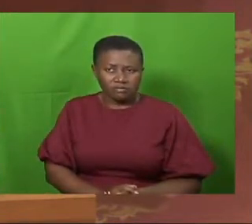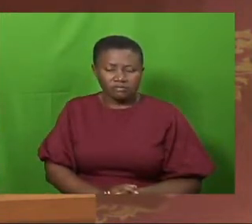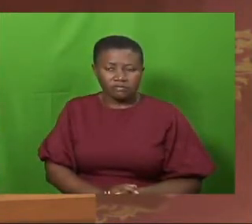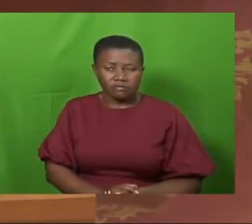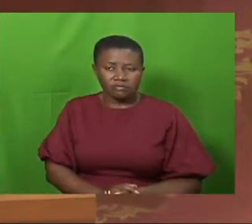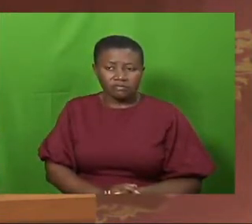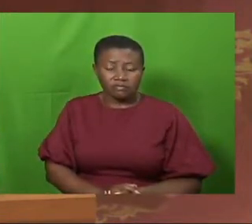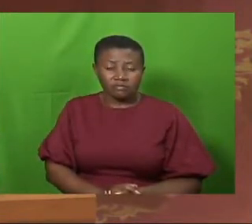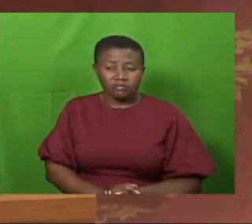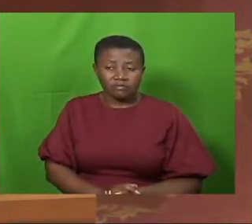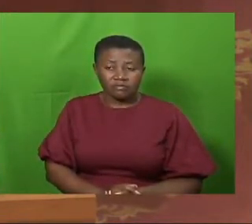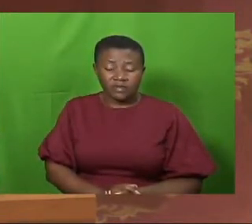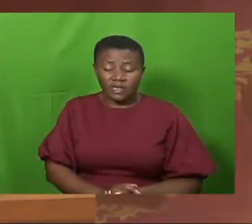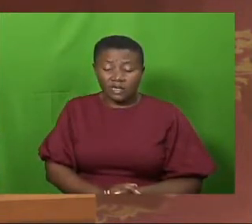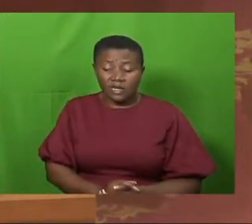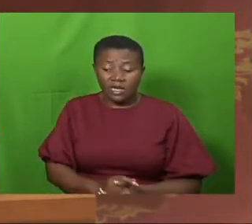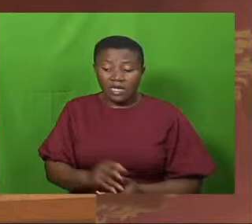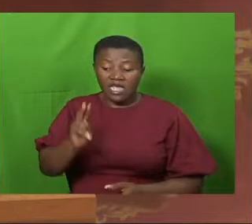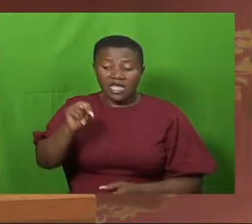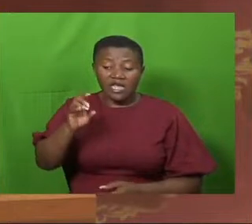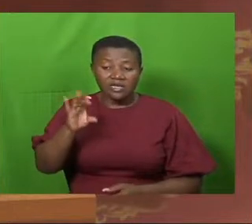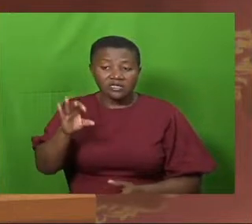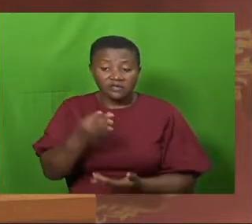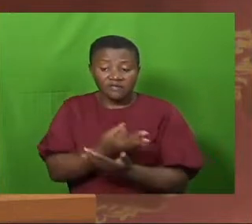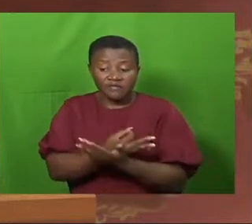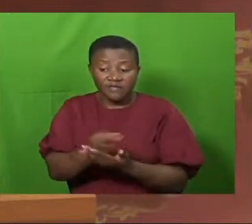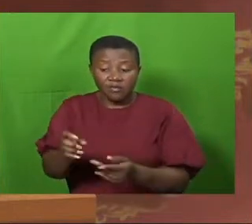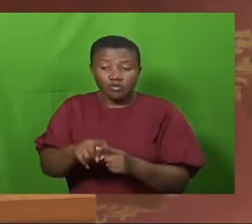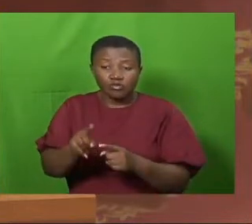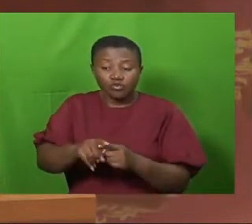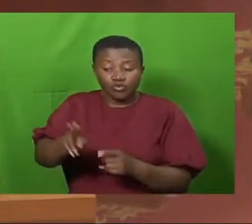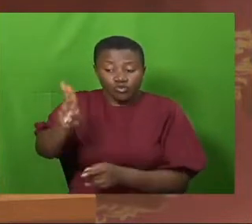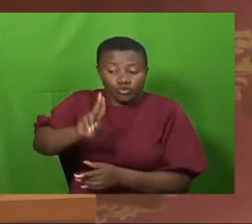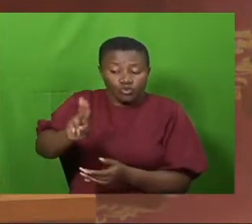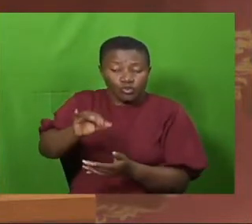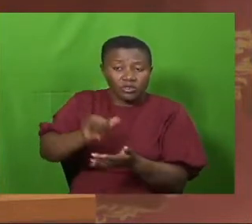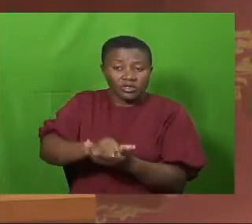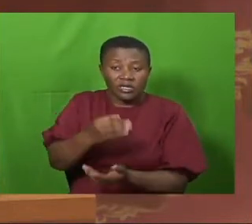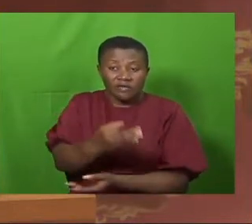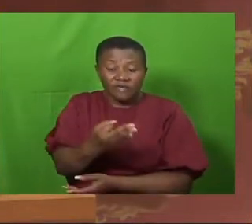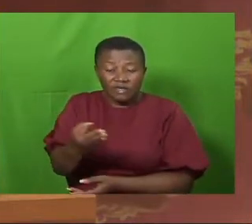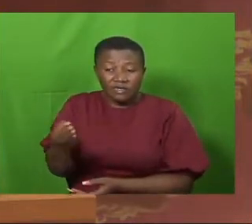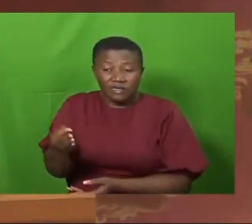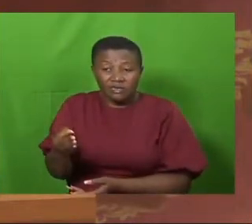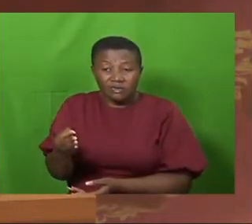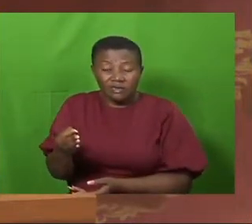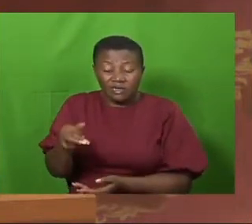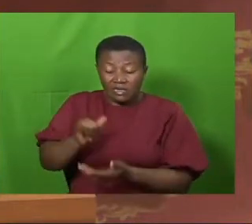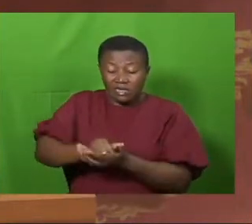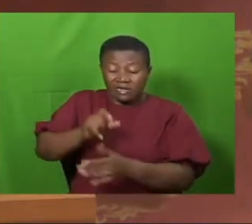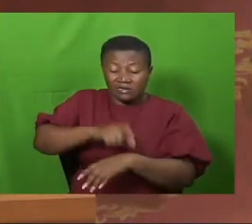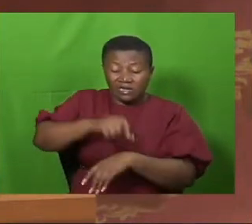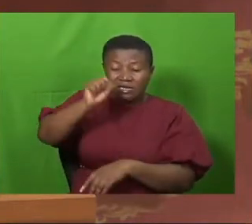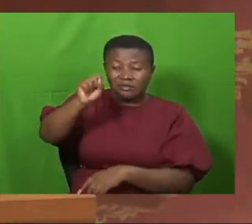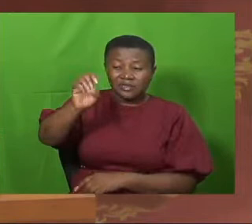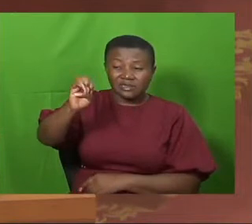to access that facility. The then Mr. Tekpe, the finance minister, came to this house